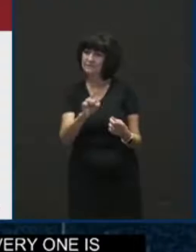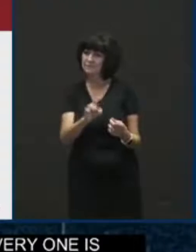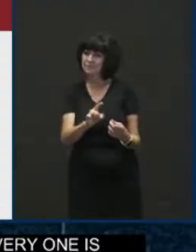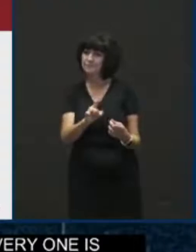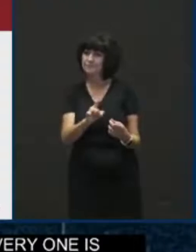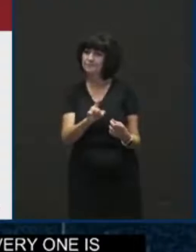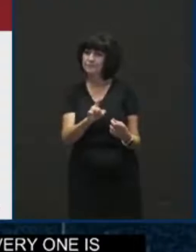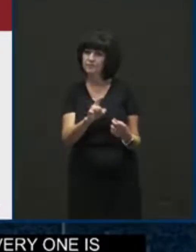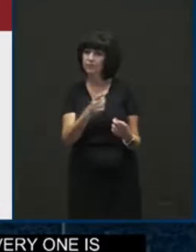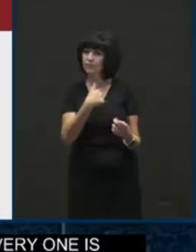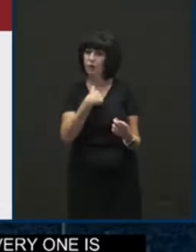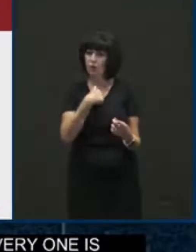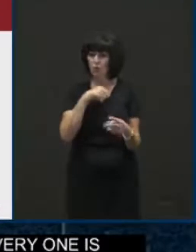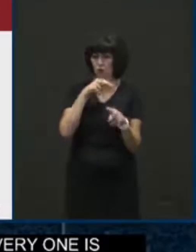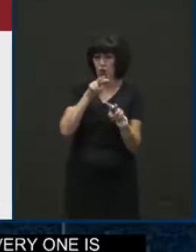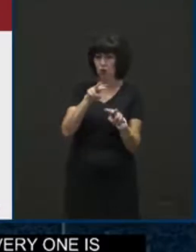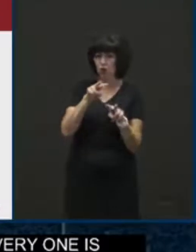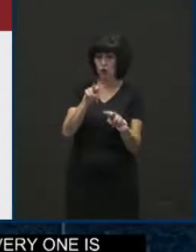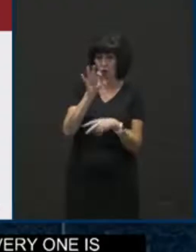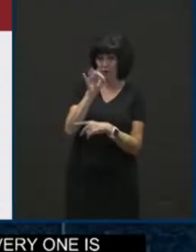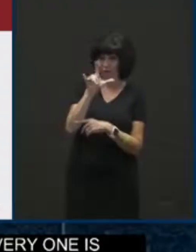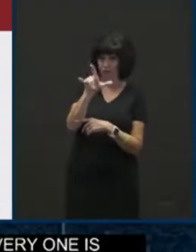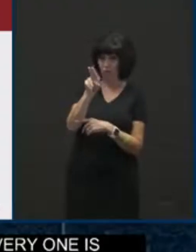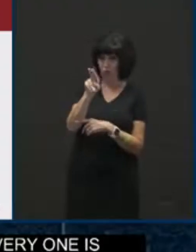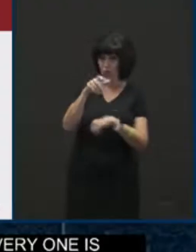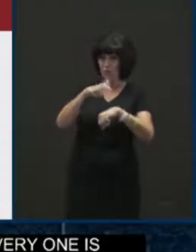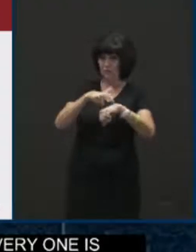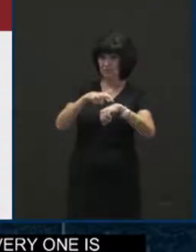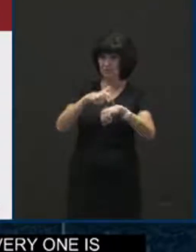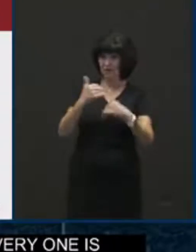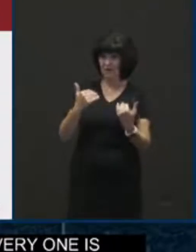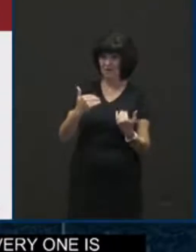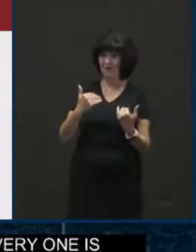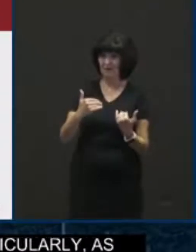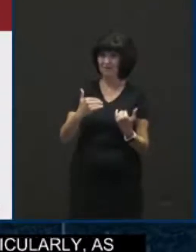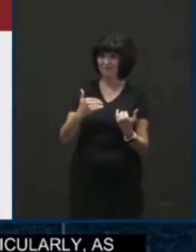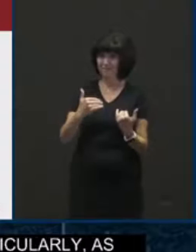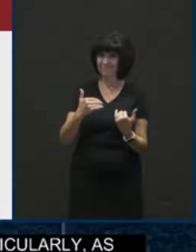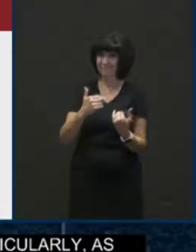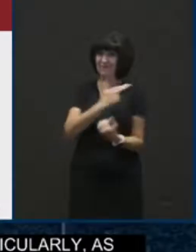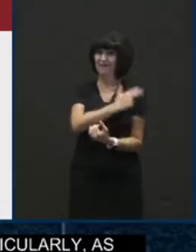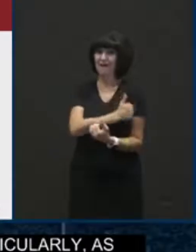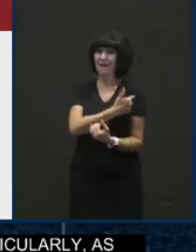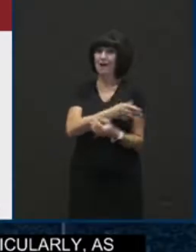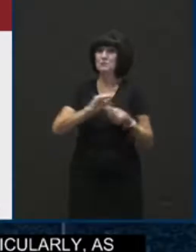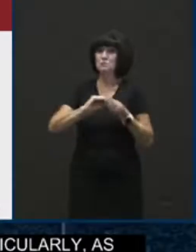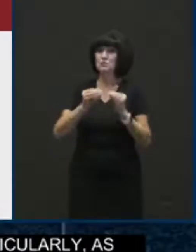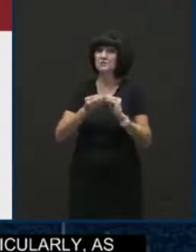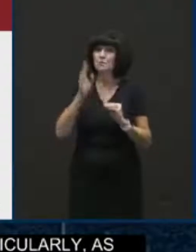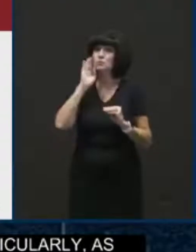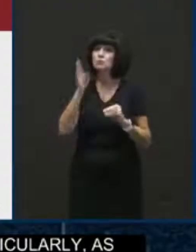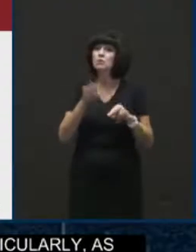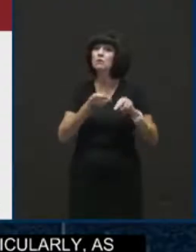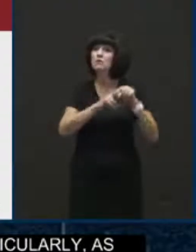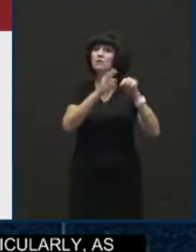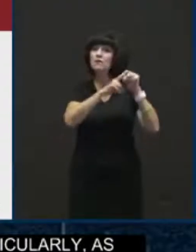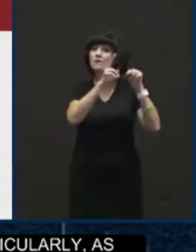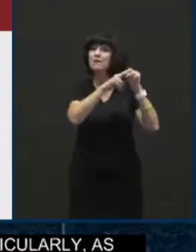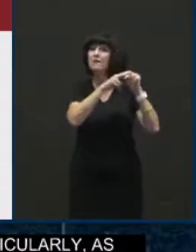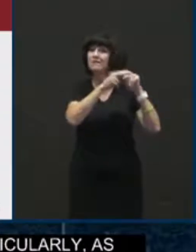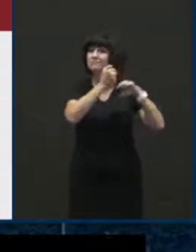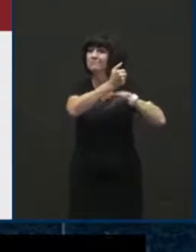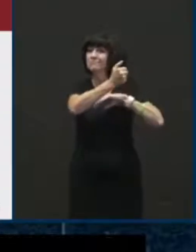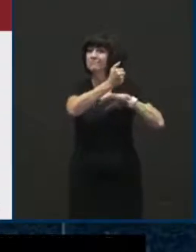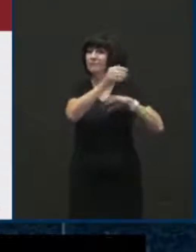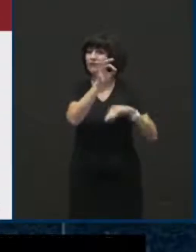look to the return of the flu season and the hospitalizations that come as part of that, which in any given